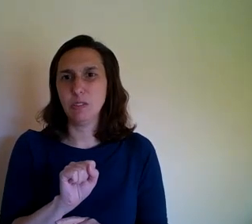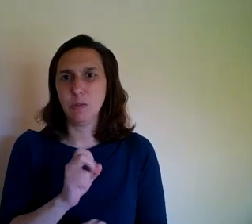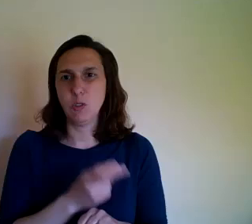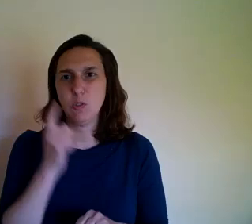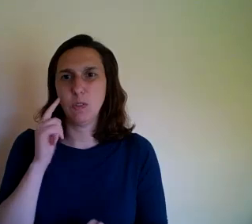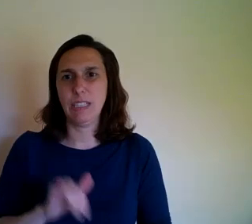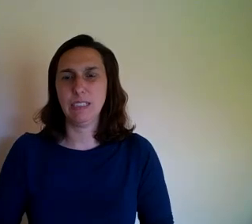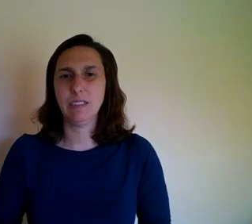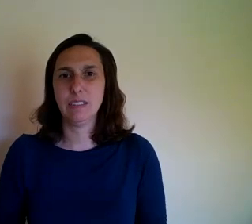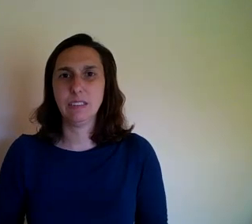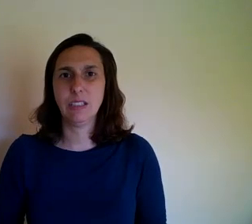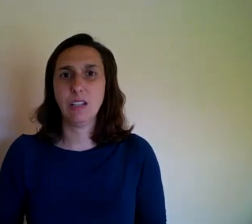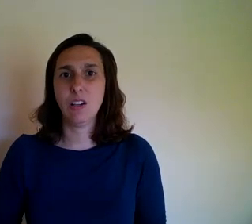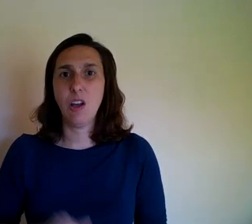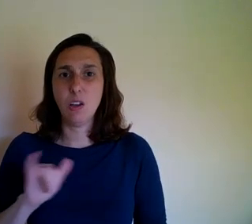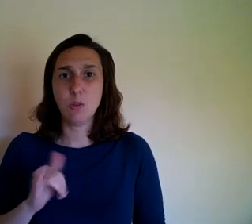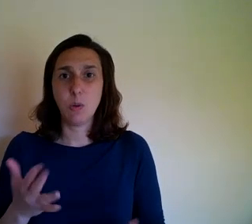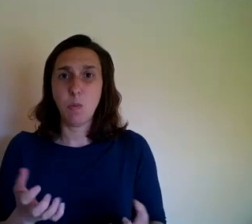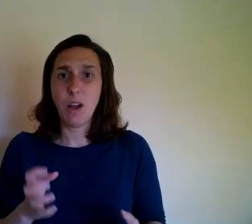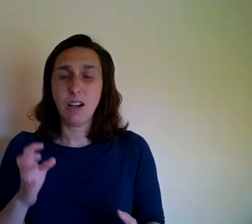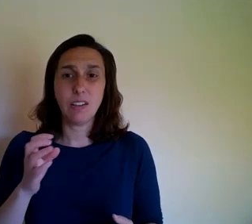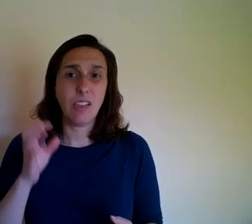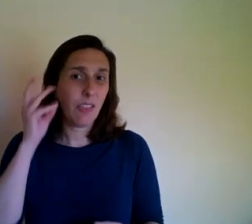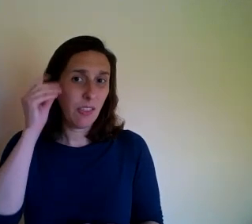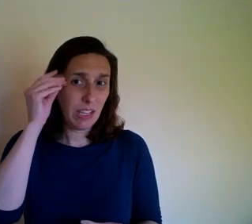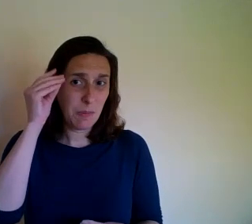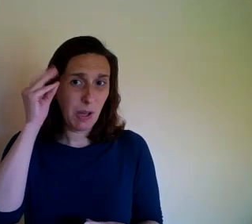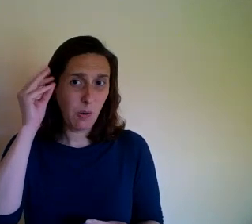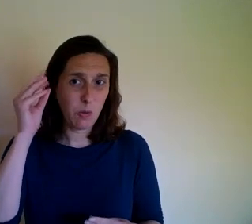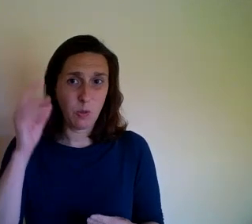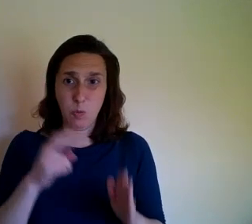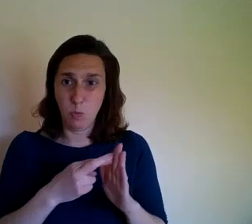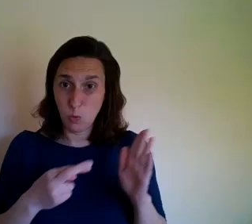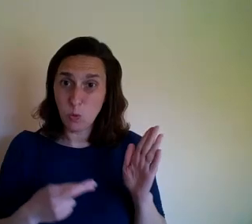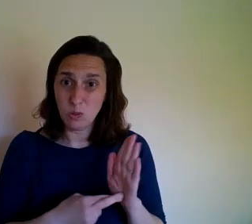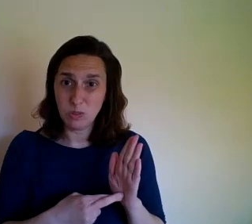of the rules that are going to come into play for us here.